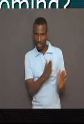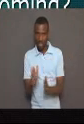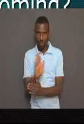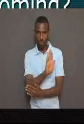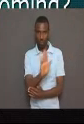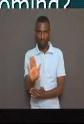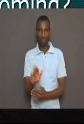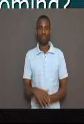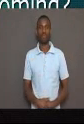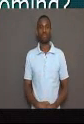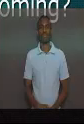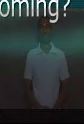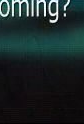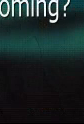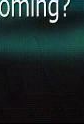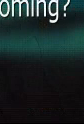Begin.